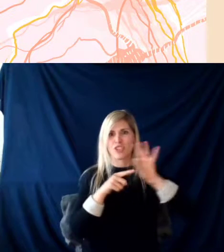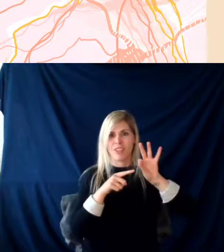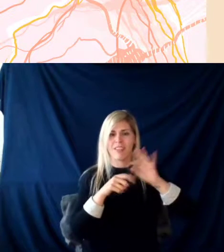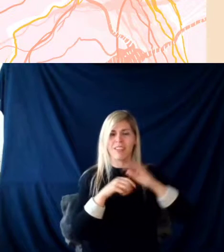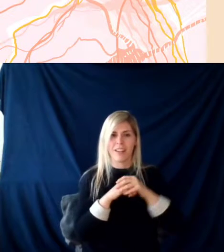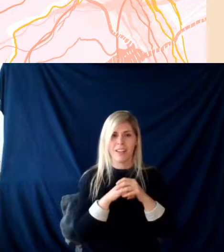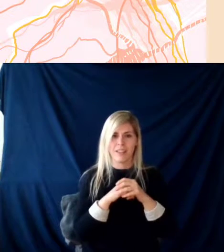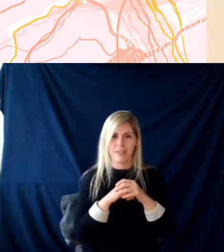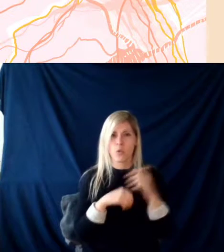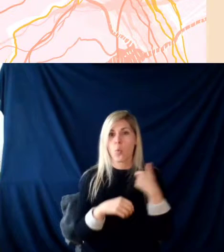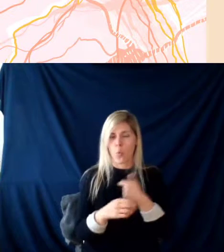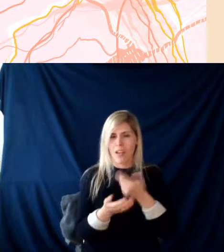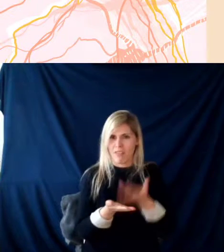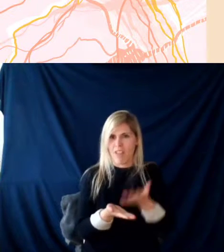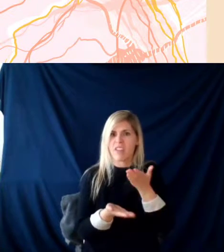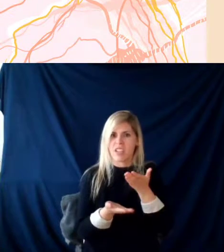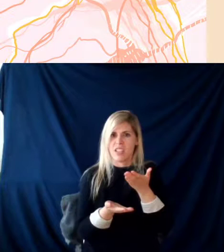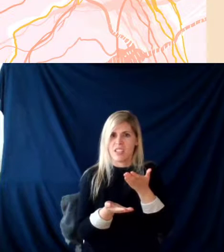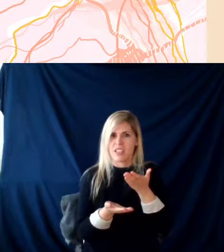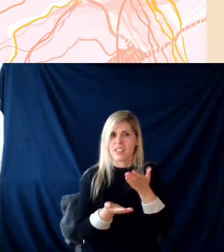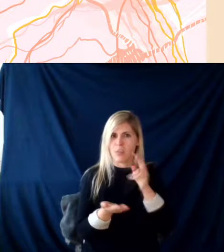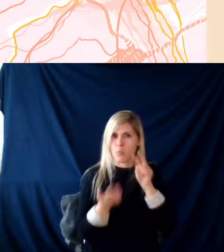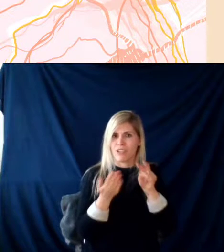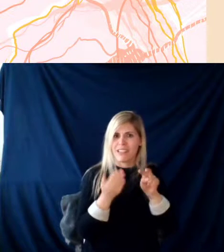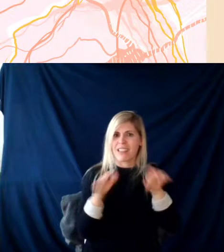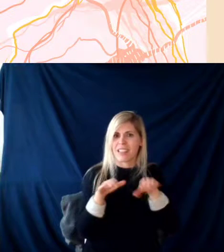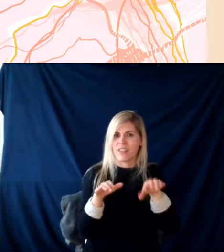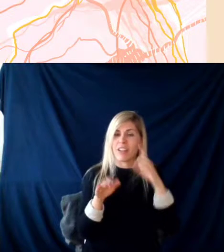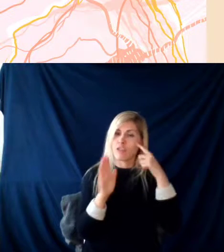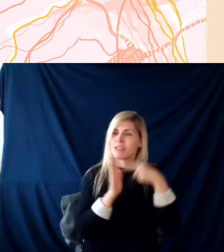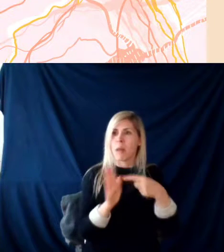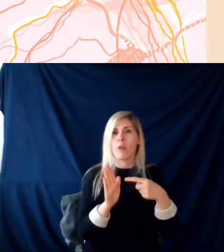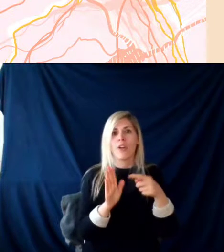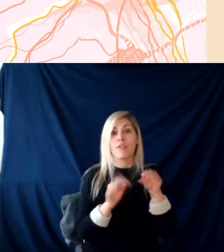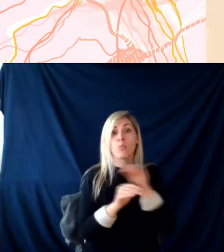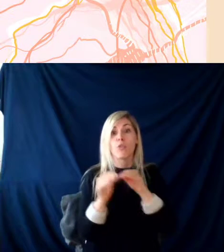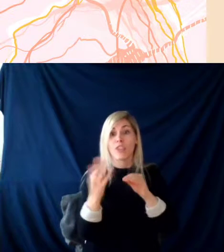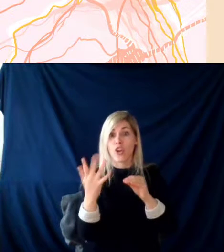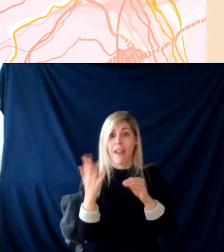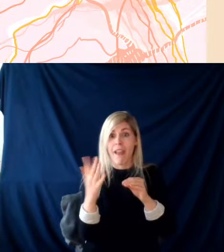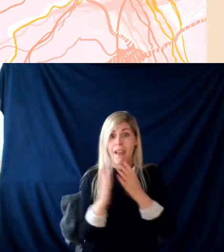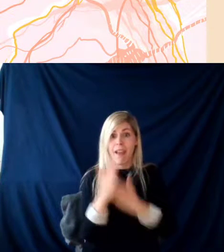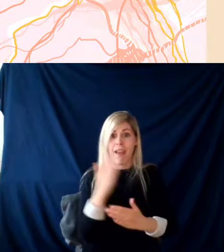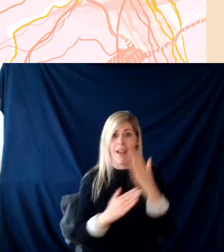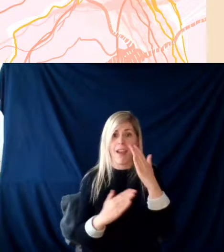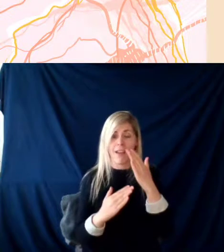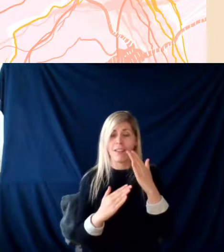been proven that there's predicted activity, such as like if you move your hand, it'll